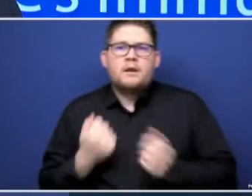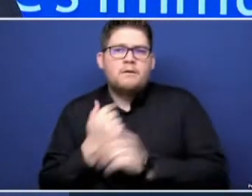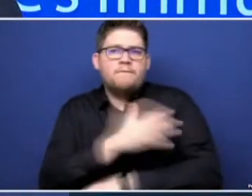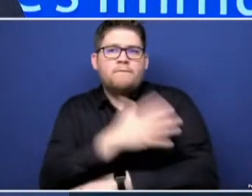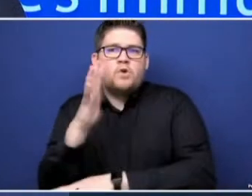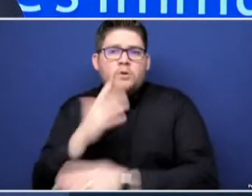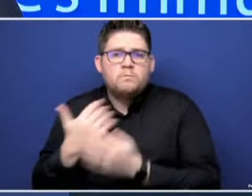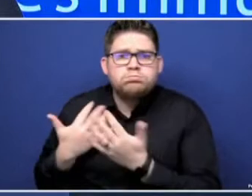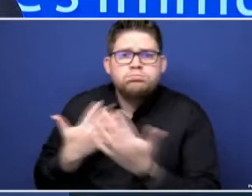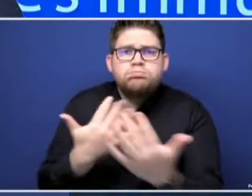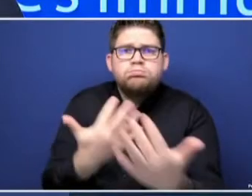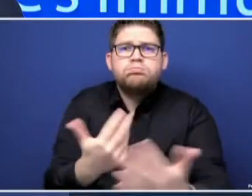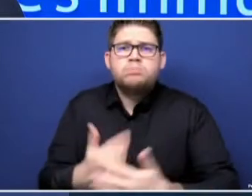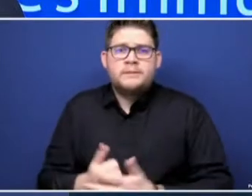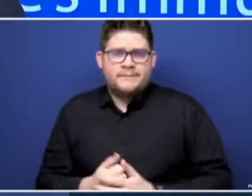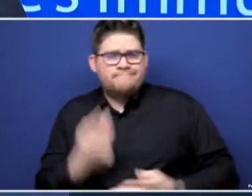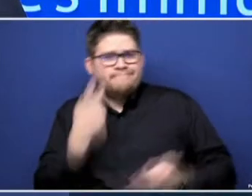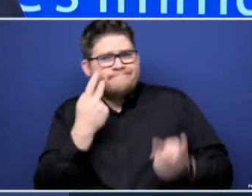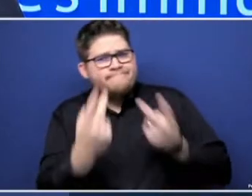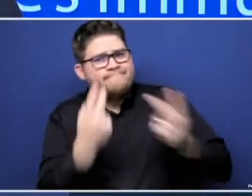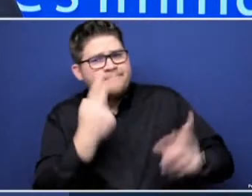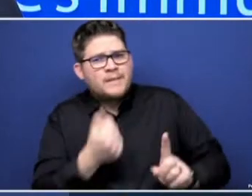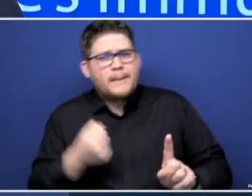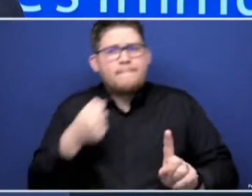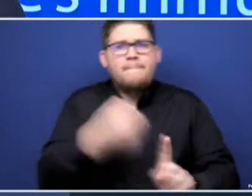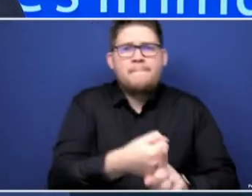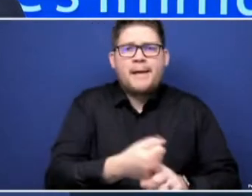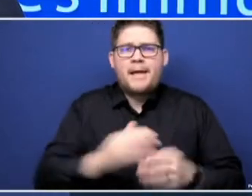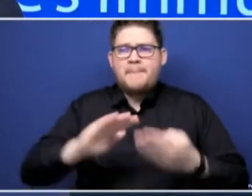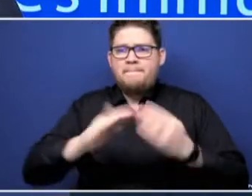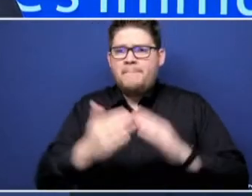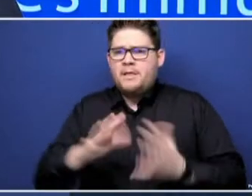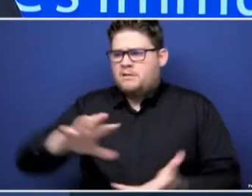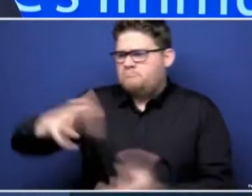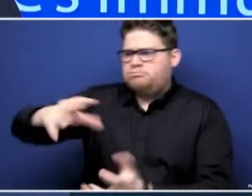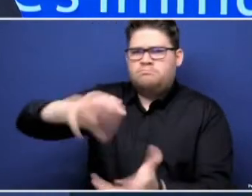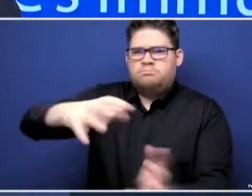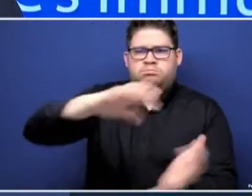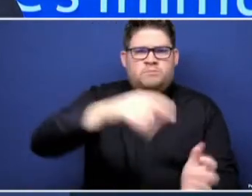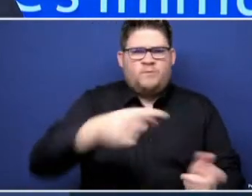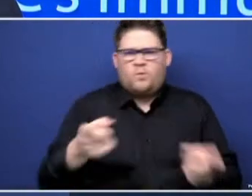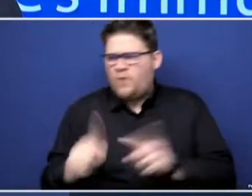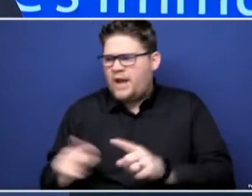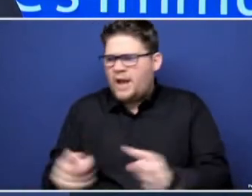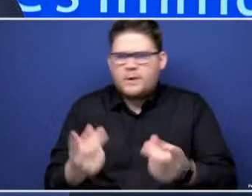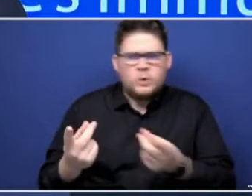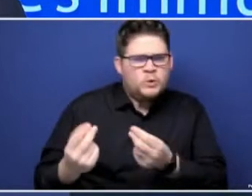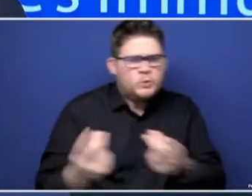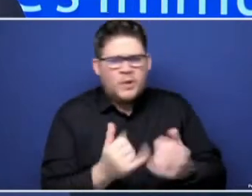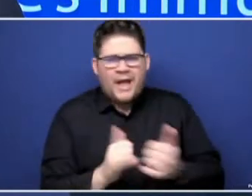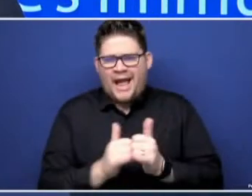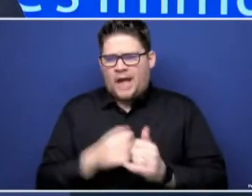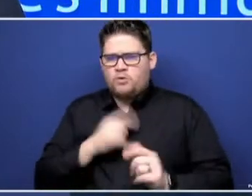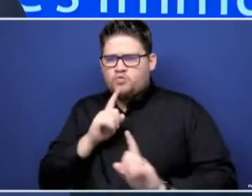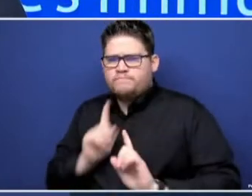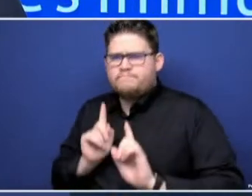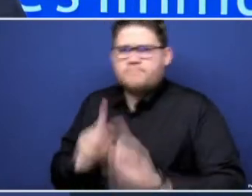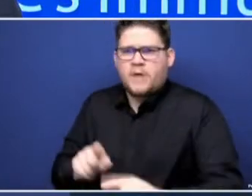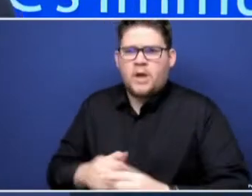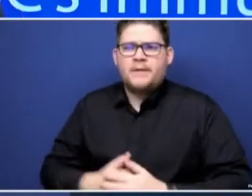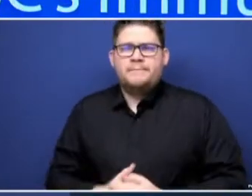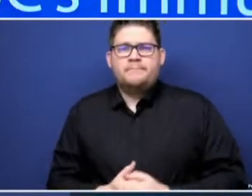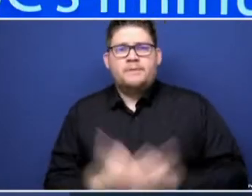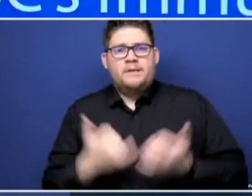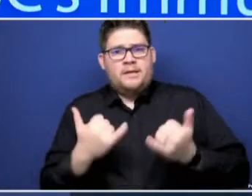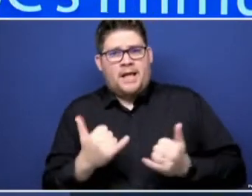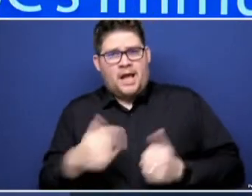the community to step up. 400 volunteers stepped up without any advertising, without any prodding, to come and help. And